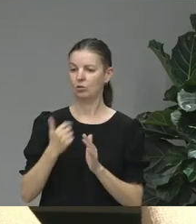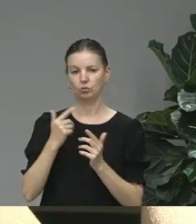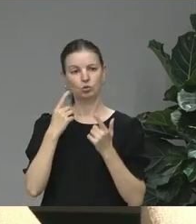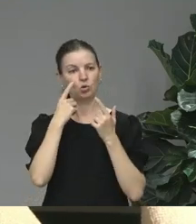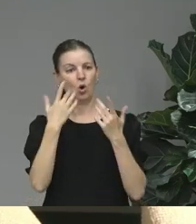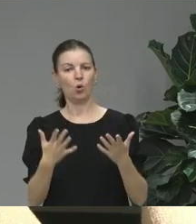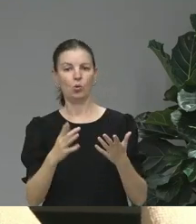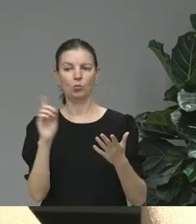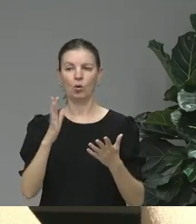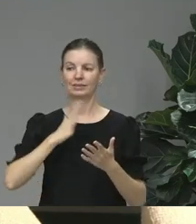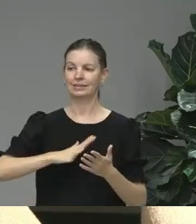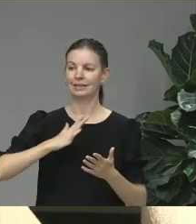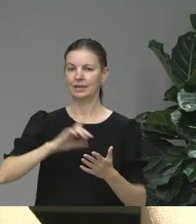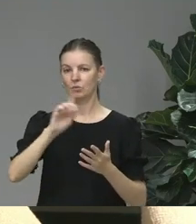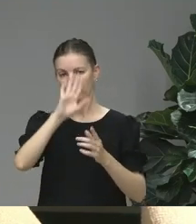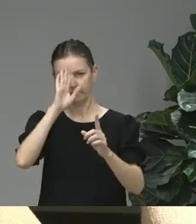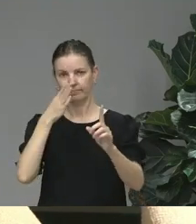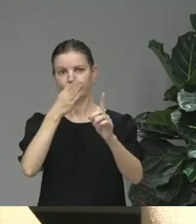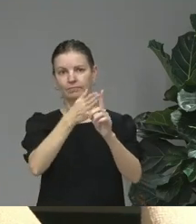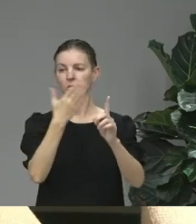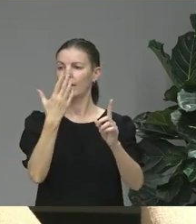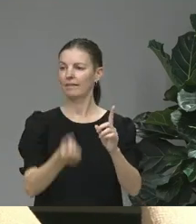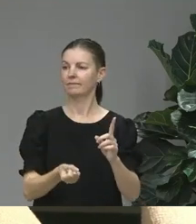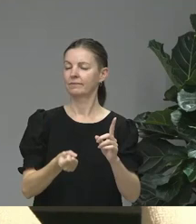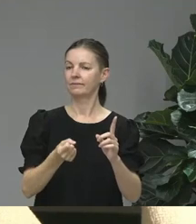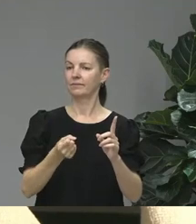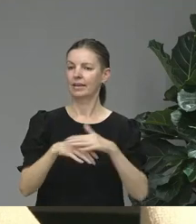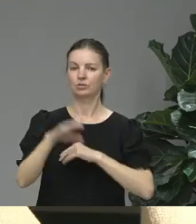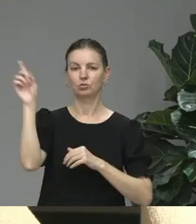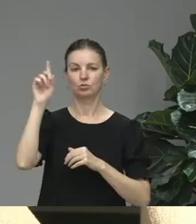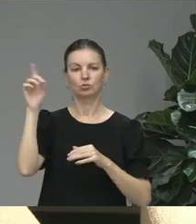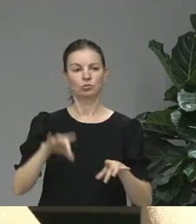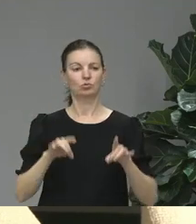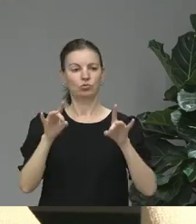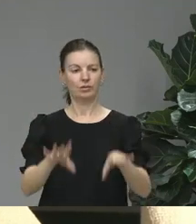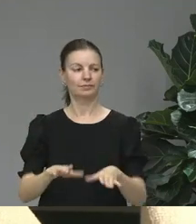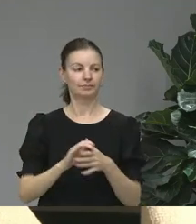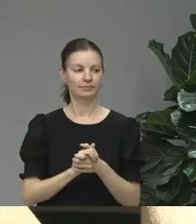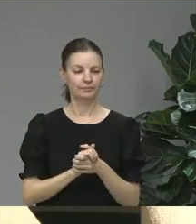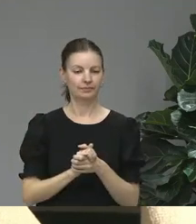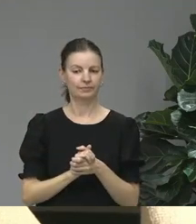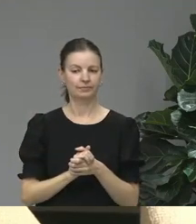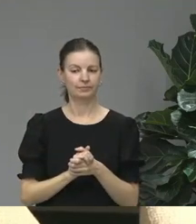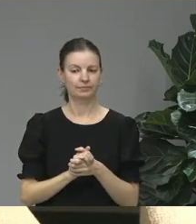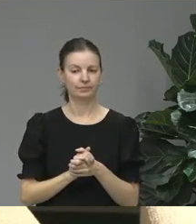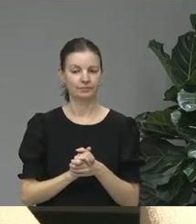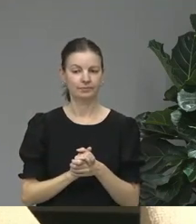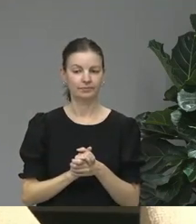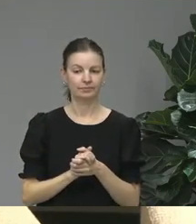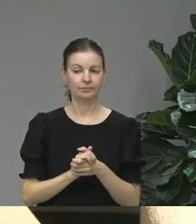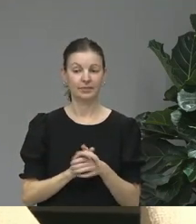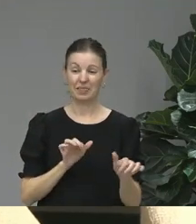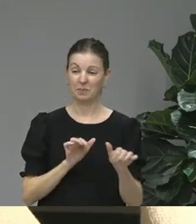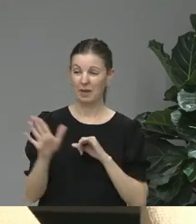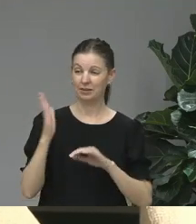the needs and aspirations of you know, Australians today. And it, you know, the best work